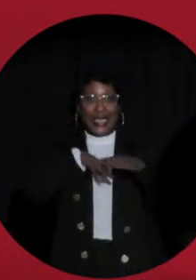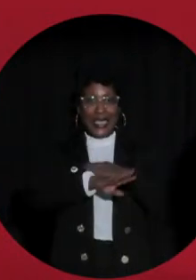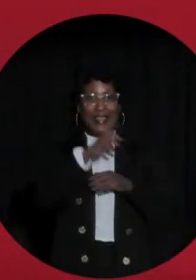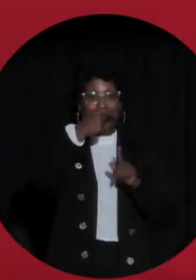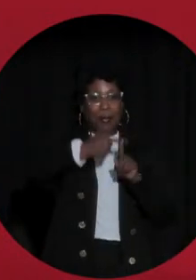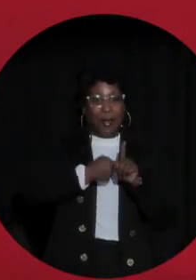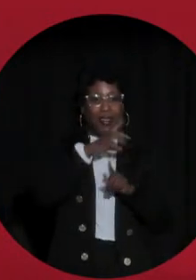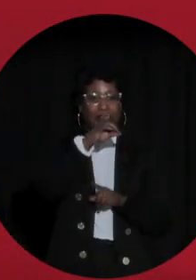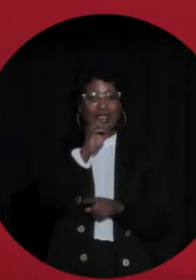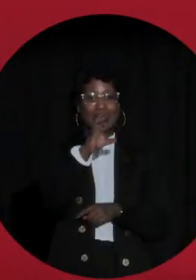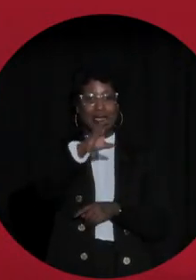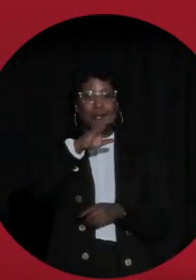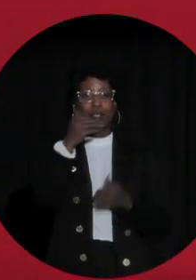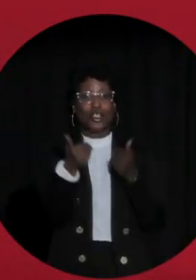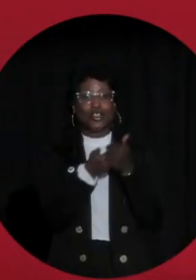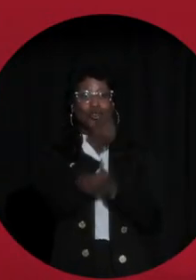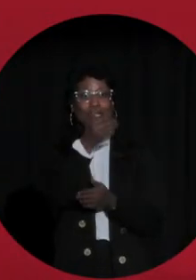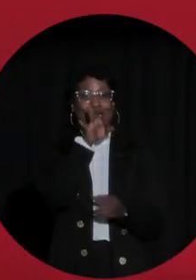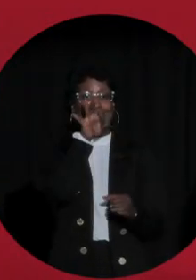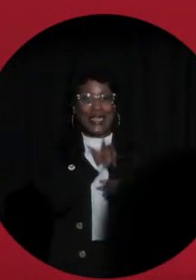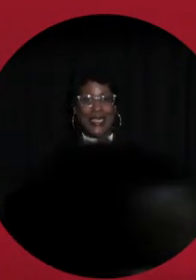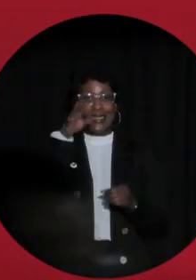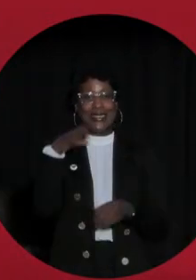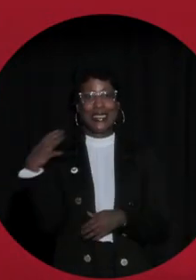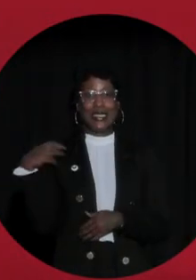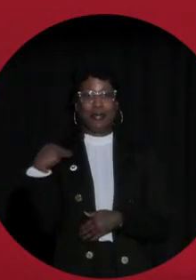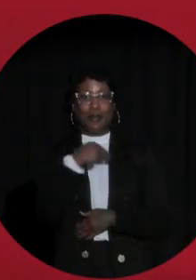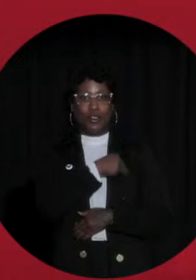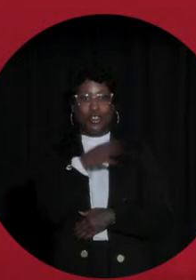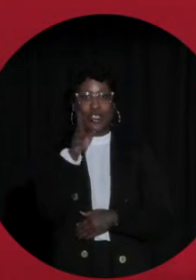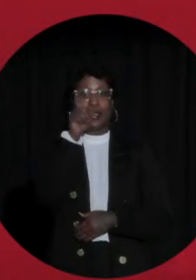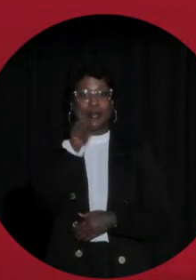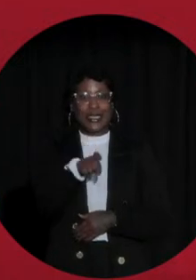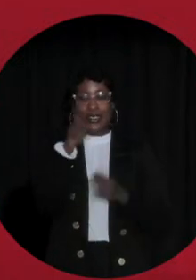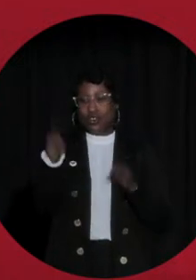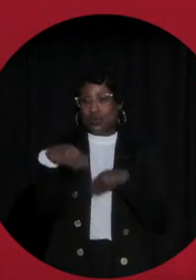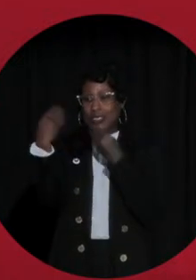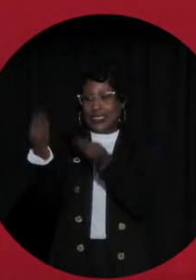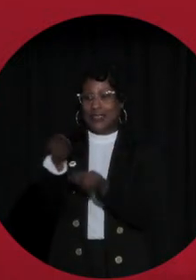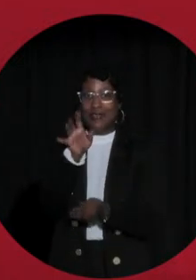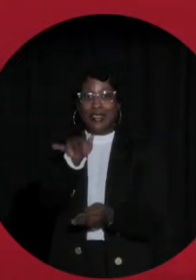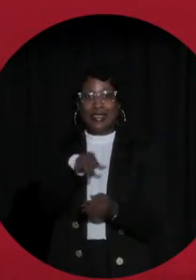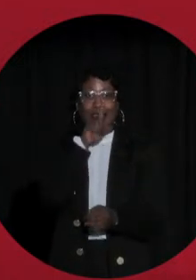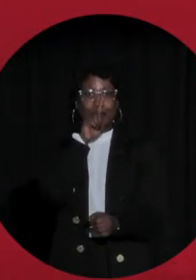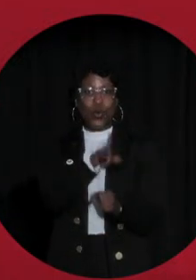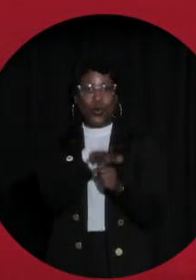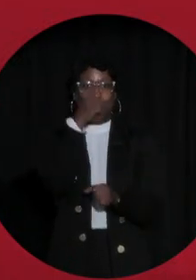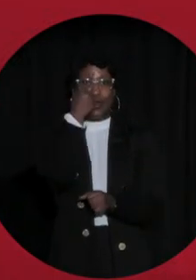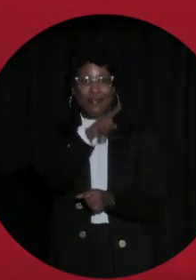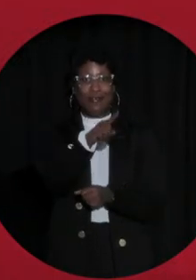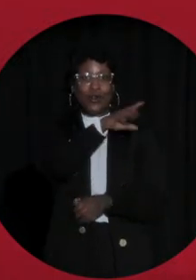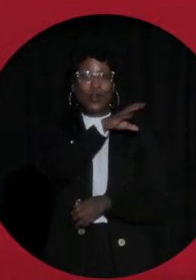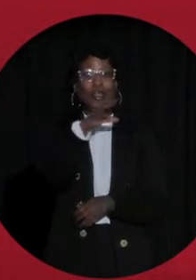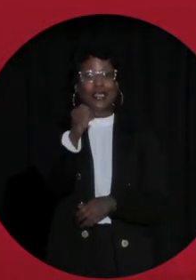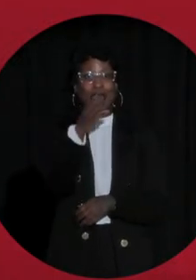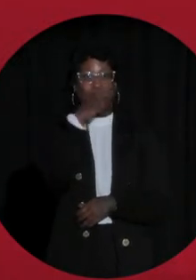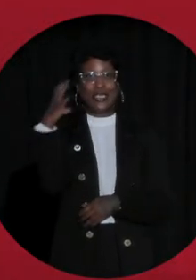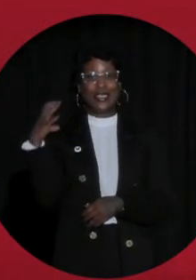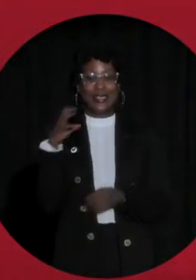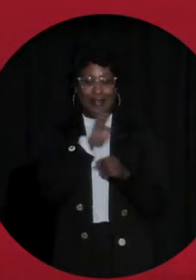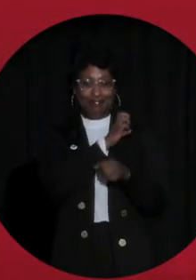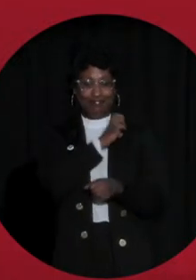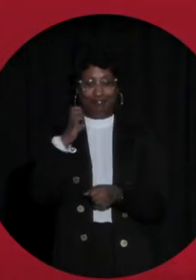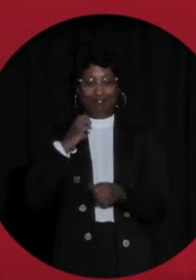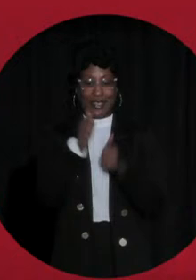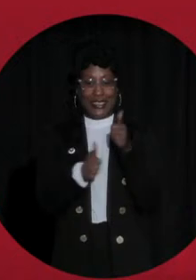re-elected leadership are to be administered the oath of office for the Office of County Executive and members of the